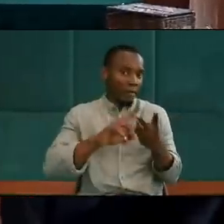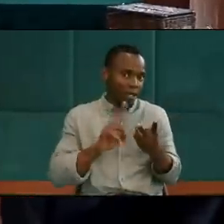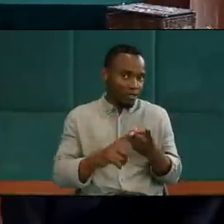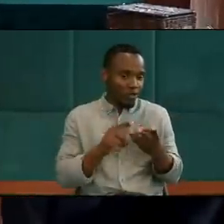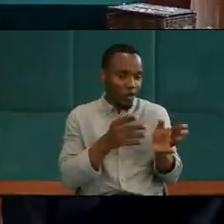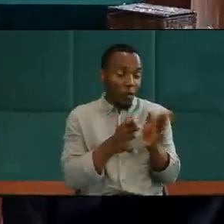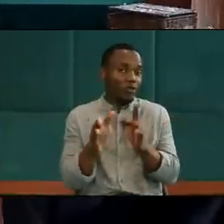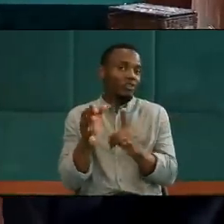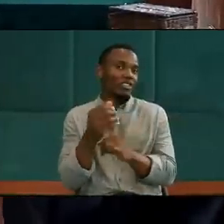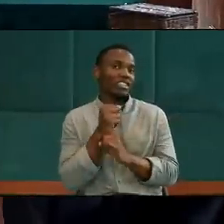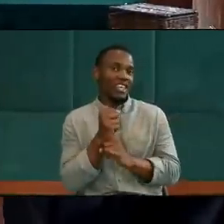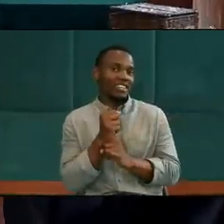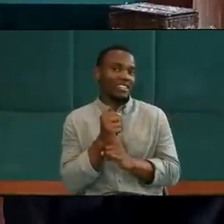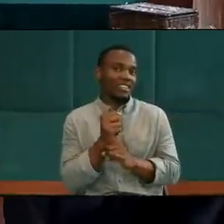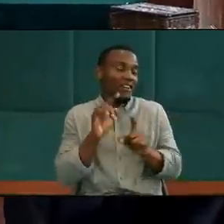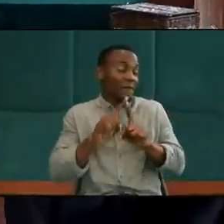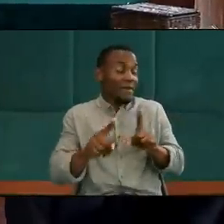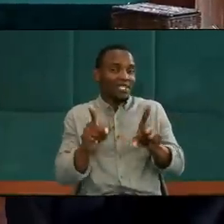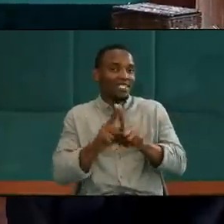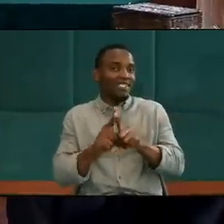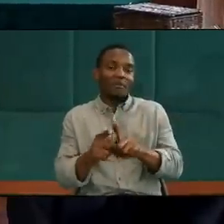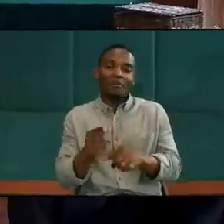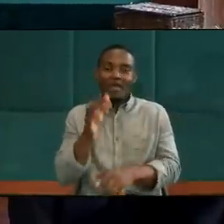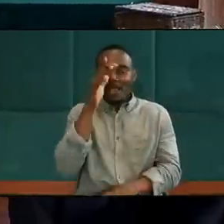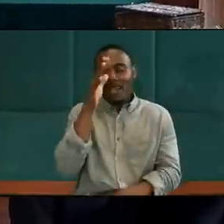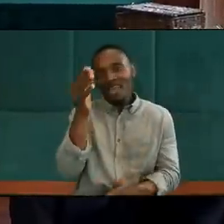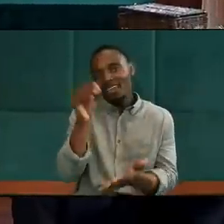correct the first lie. But he lied again.